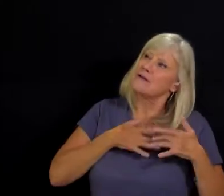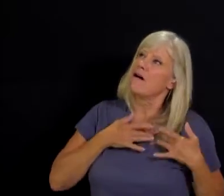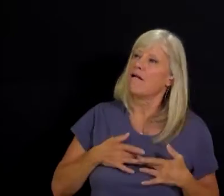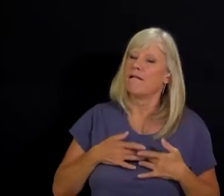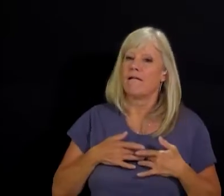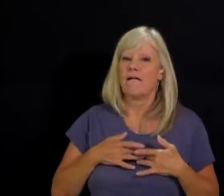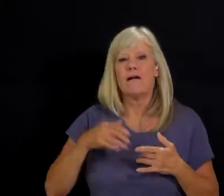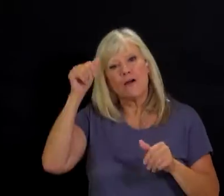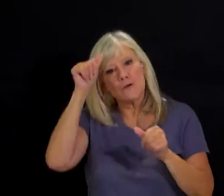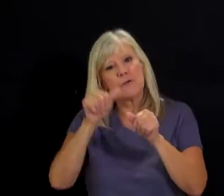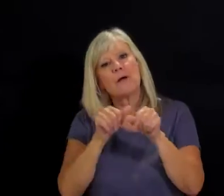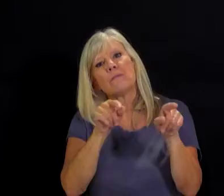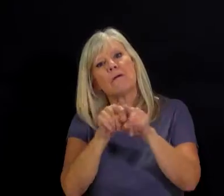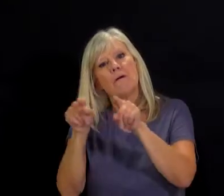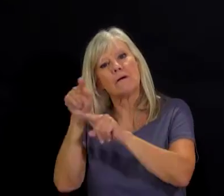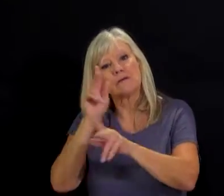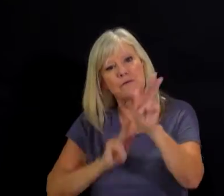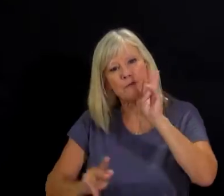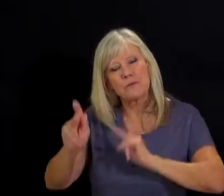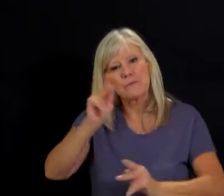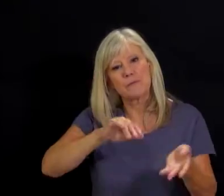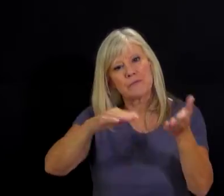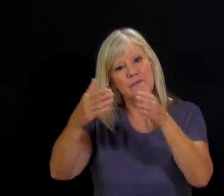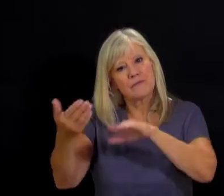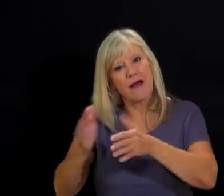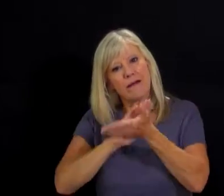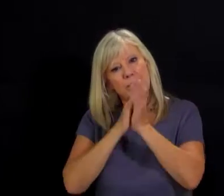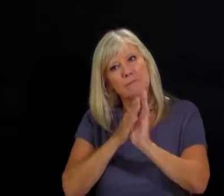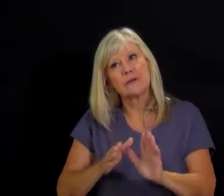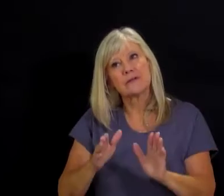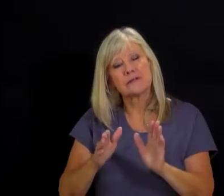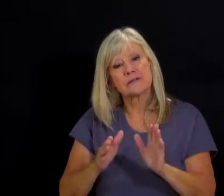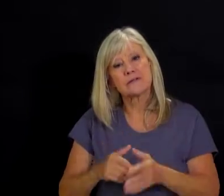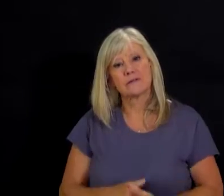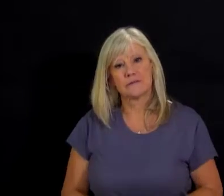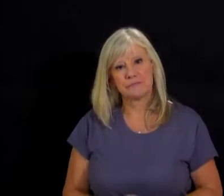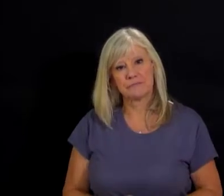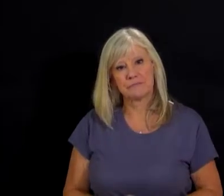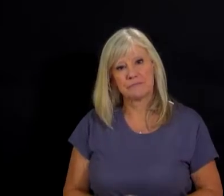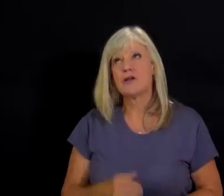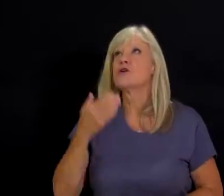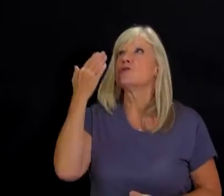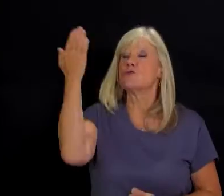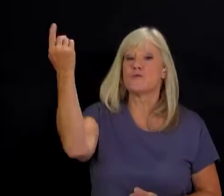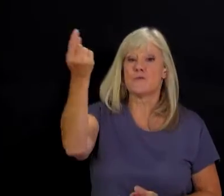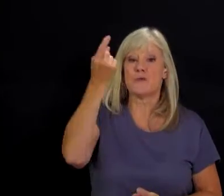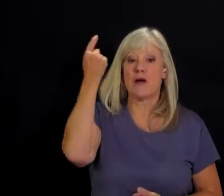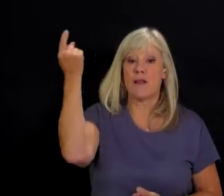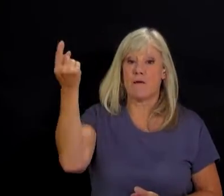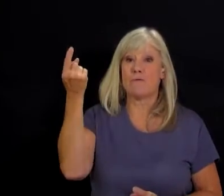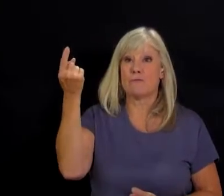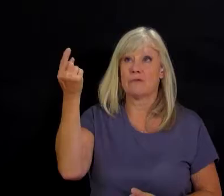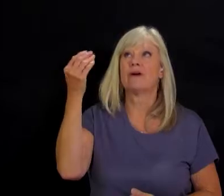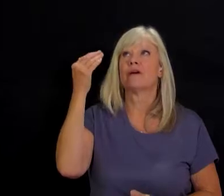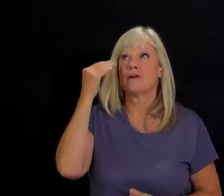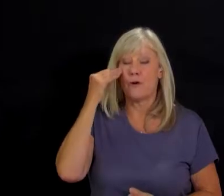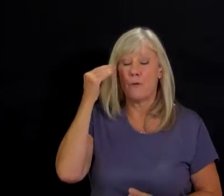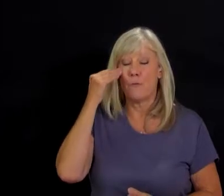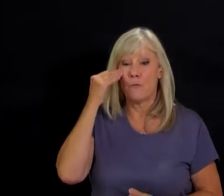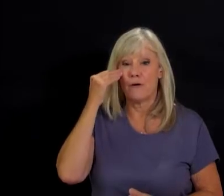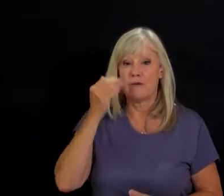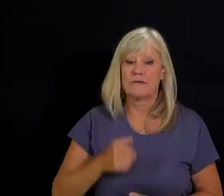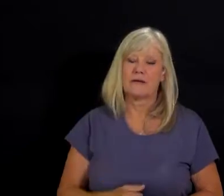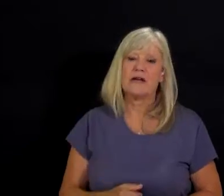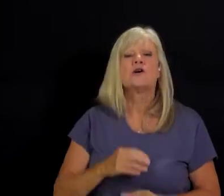Remember also those who have died in the peace of your Christ and all the dead whose faith you alone have known. To all of us,